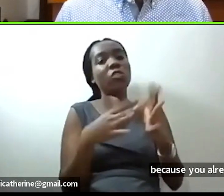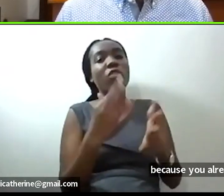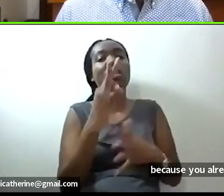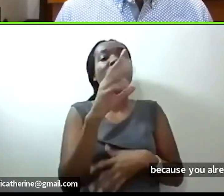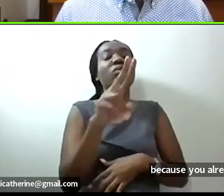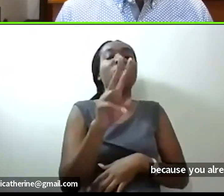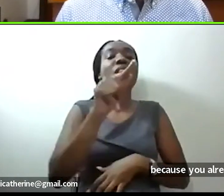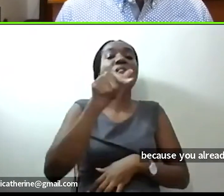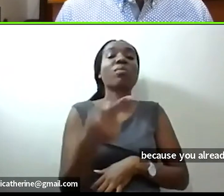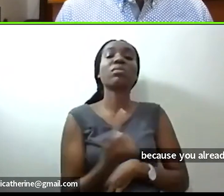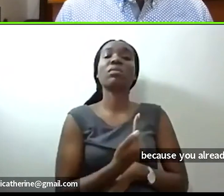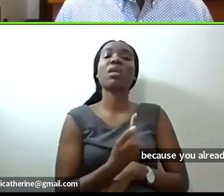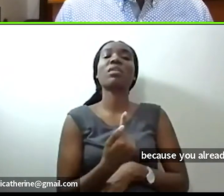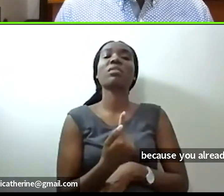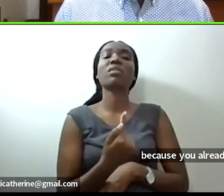the 100,000.